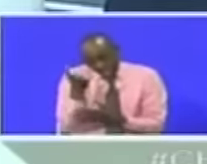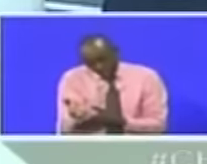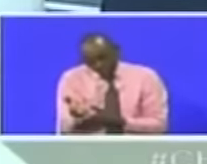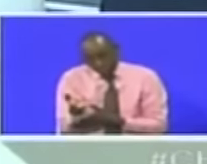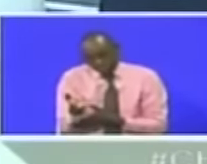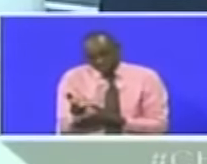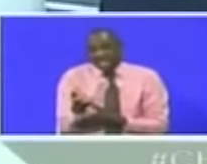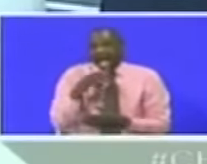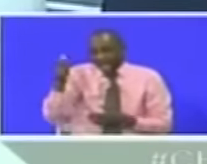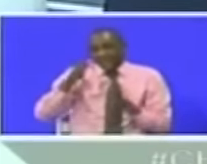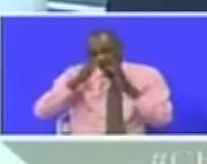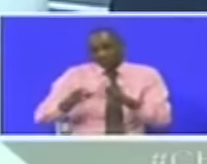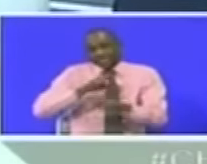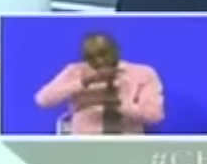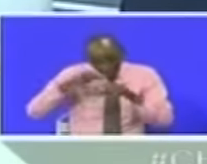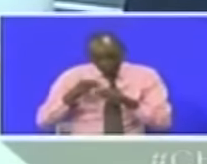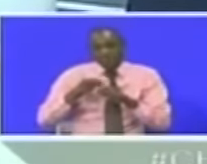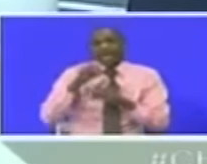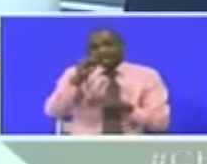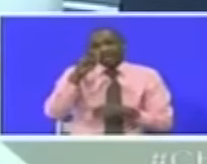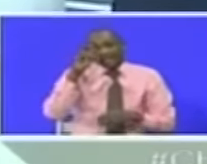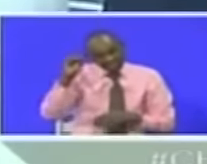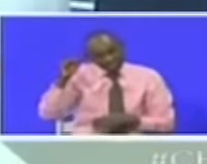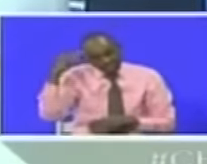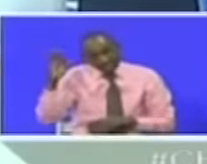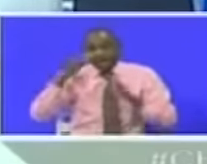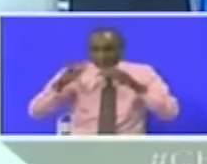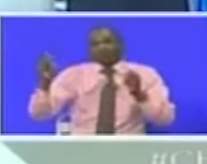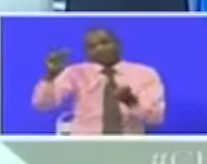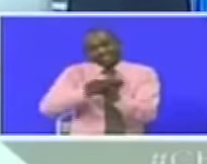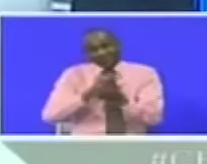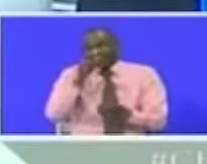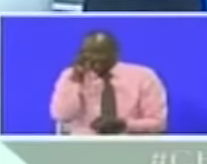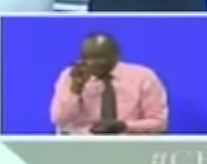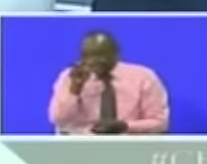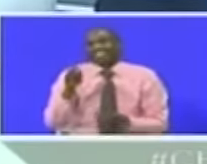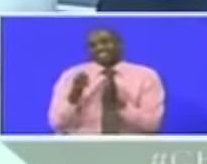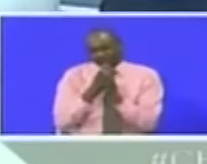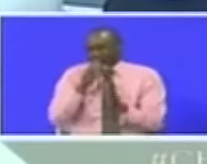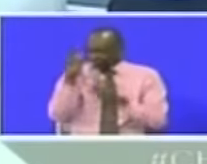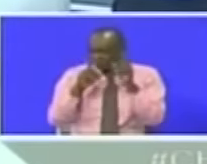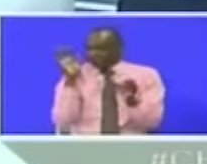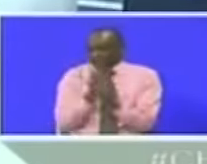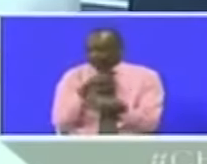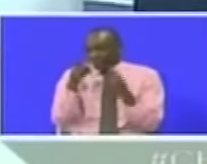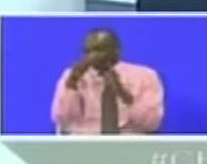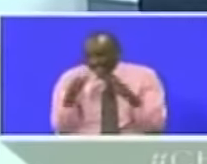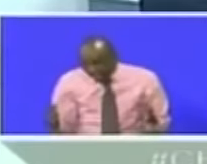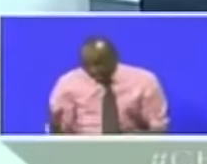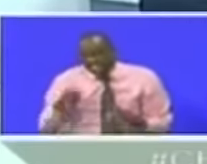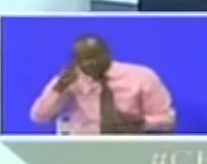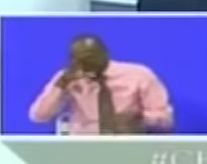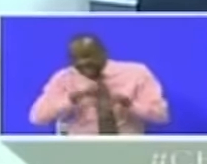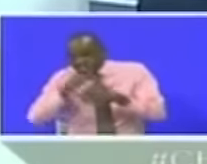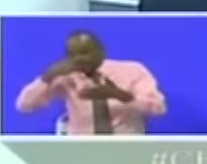houses belong to the National Social Security Fund. So that is something also to look out for. Many questions coming out of that. Did they get the